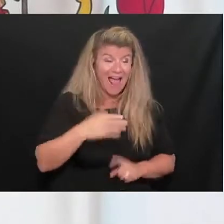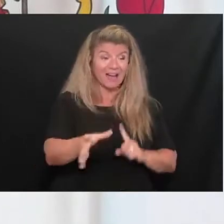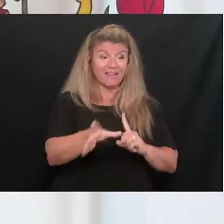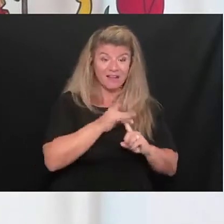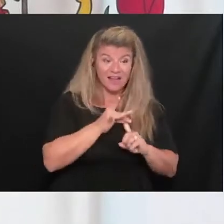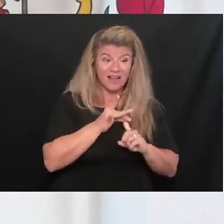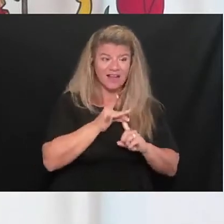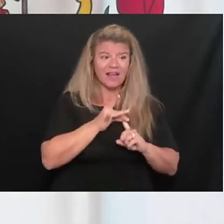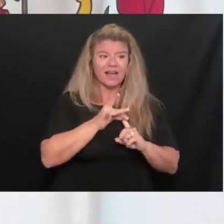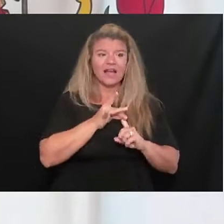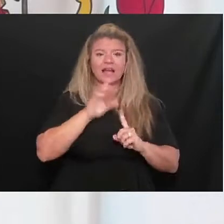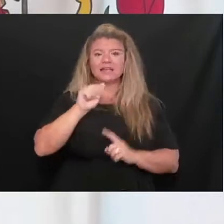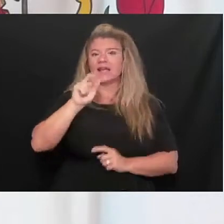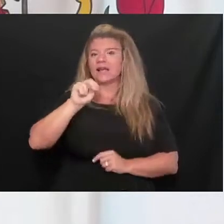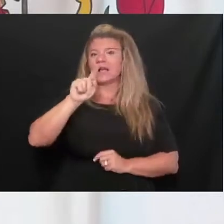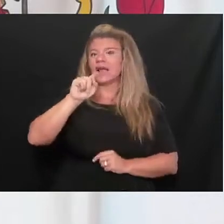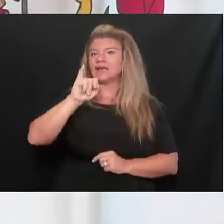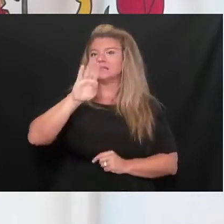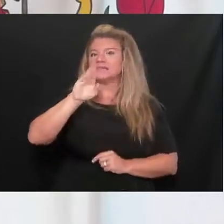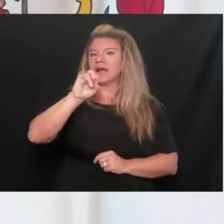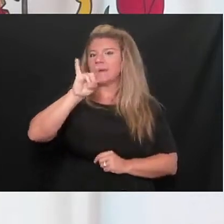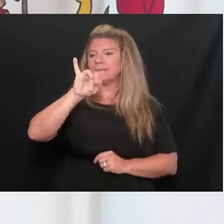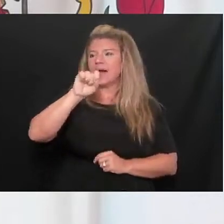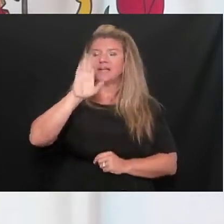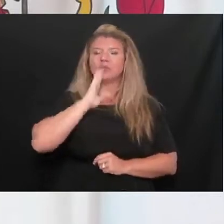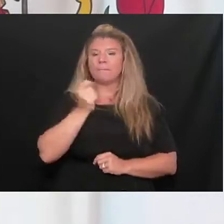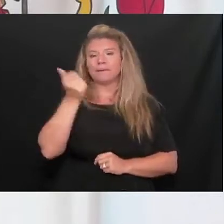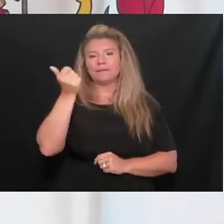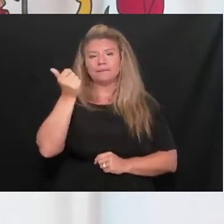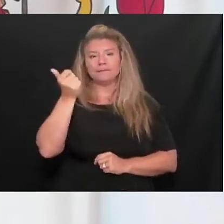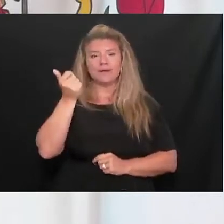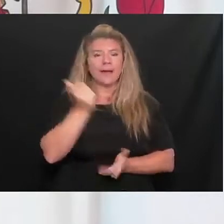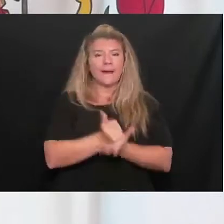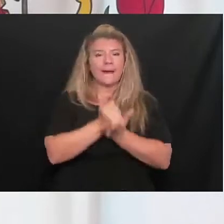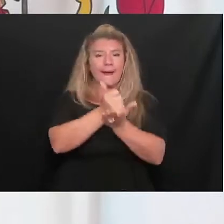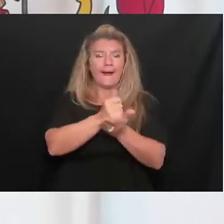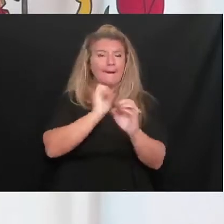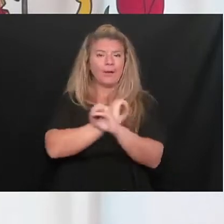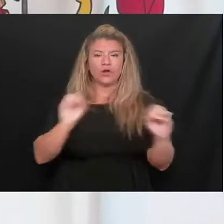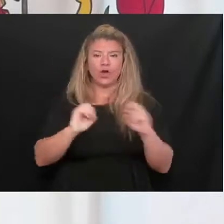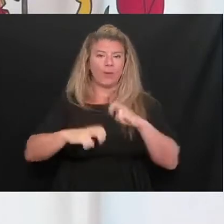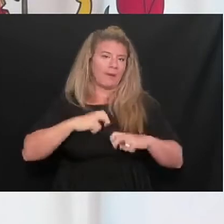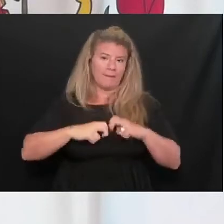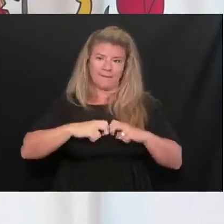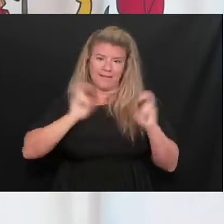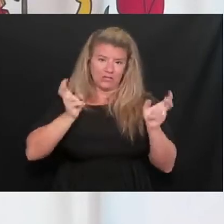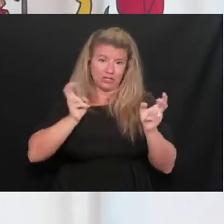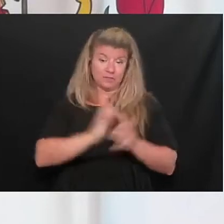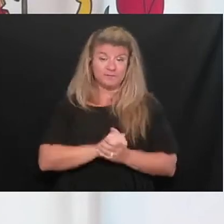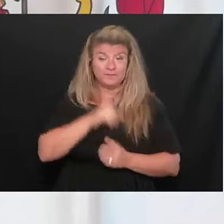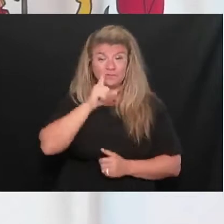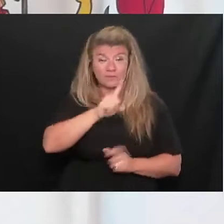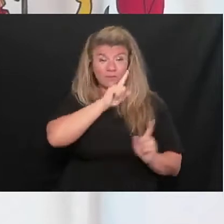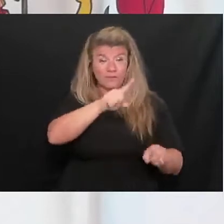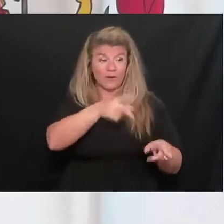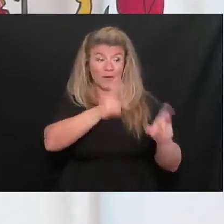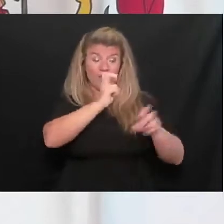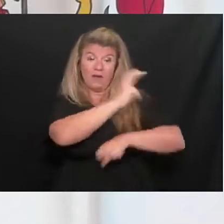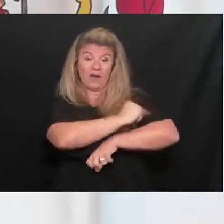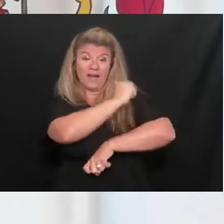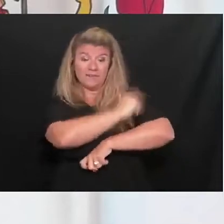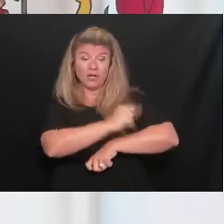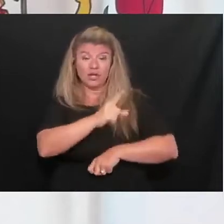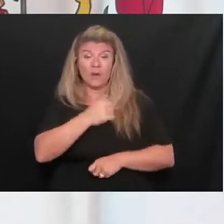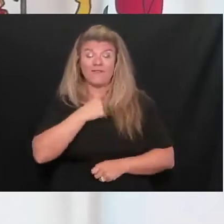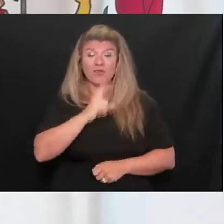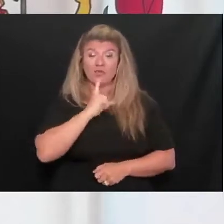will get rid of this thing and you won't have a problem. If you end up hospitalized and you've got a real issue